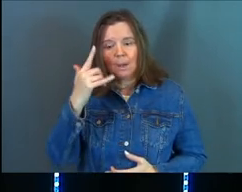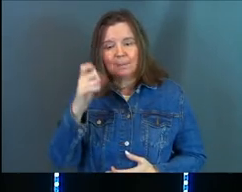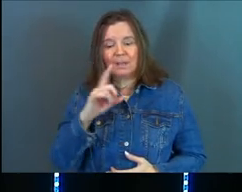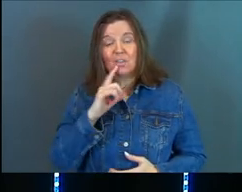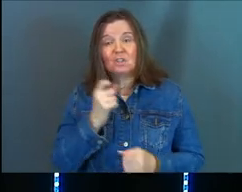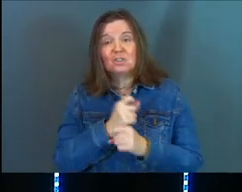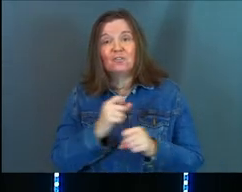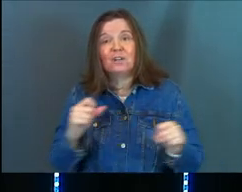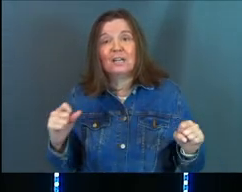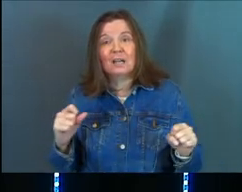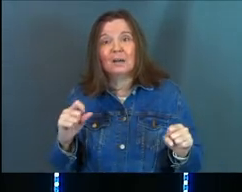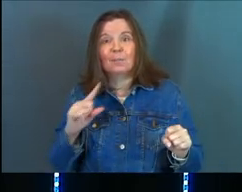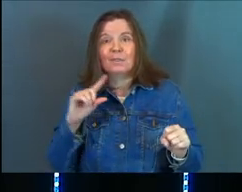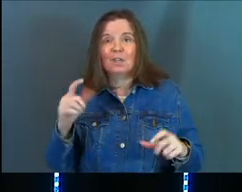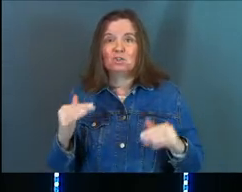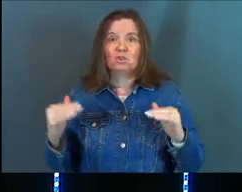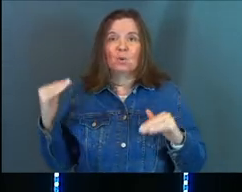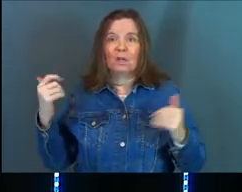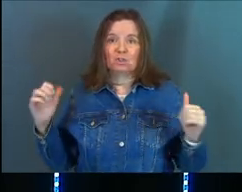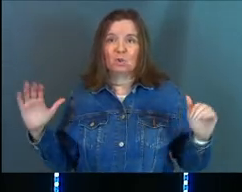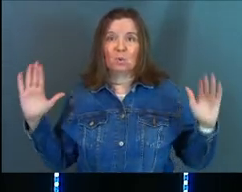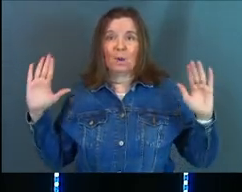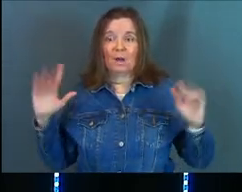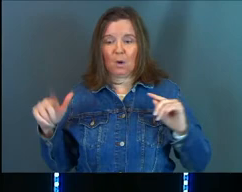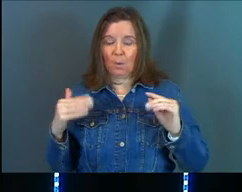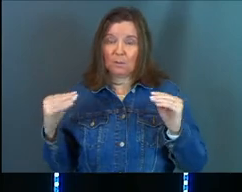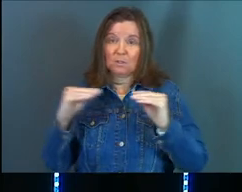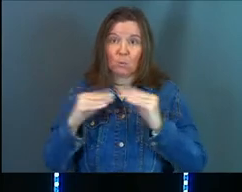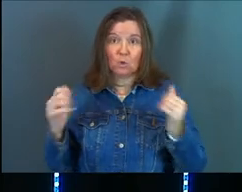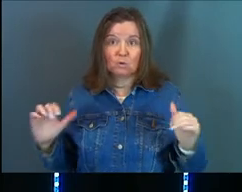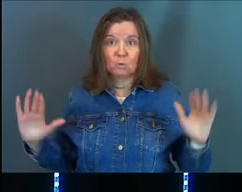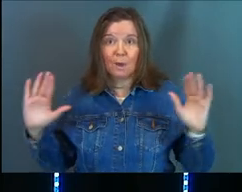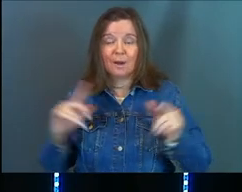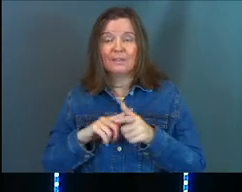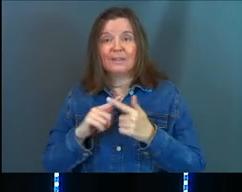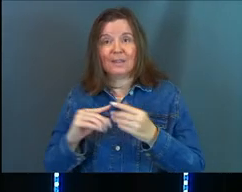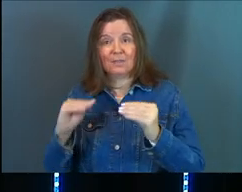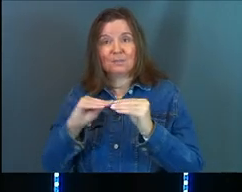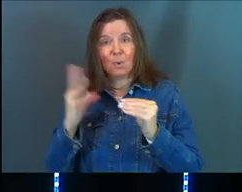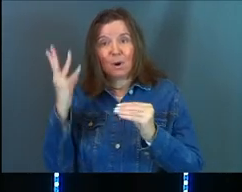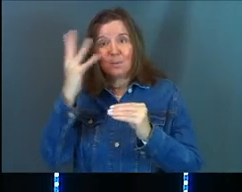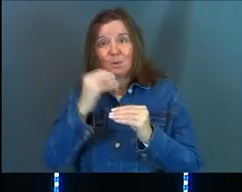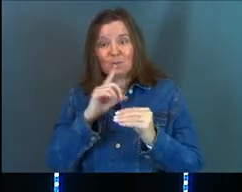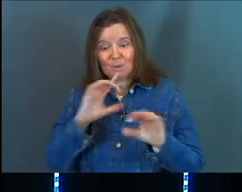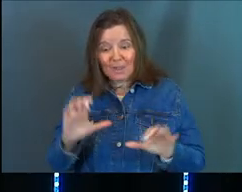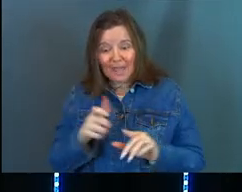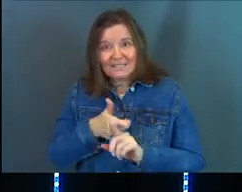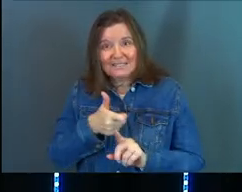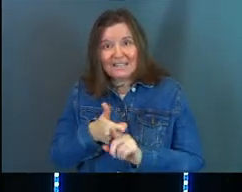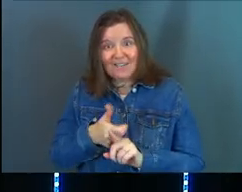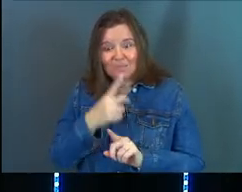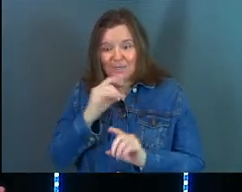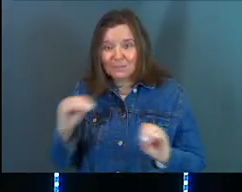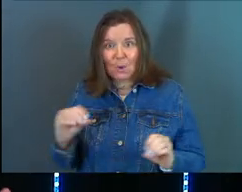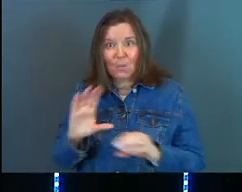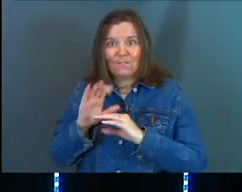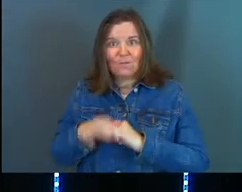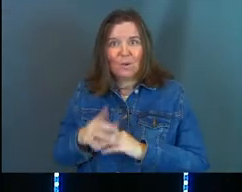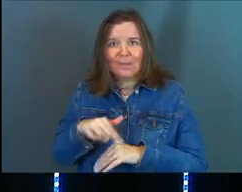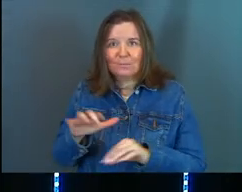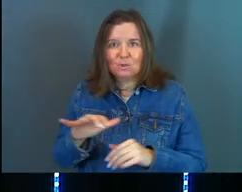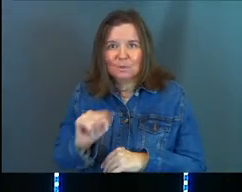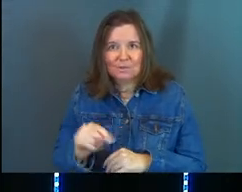Because there's freedom, there's greater surrender. And when there's surrender, there's greater beauty to the act because nobody made them do